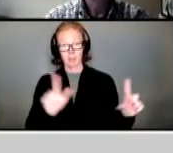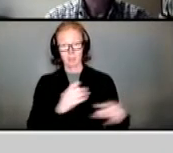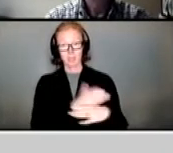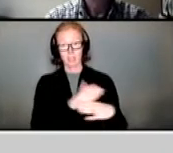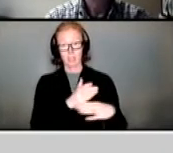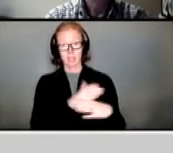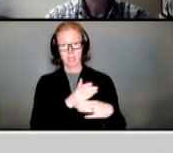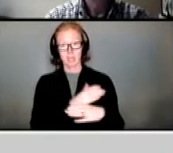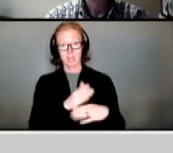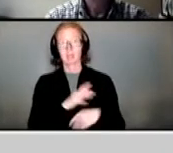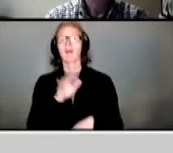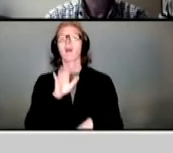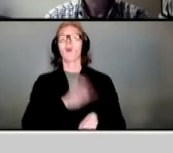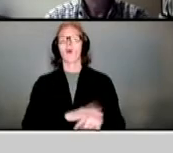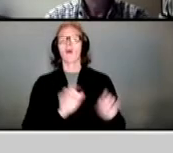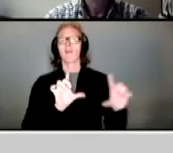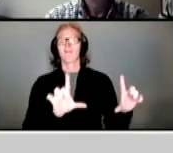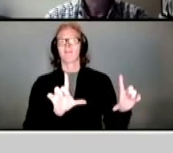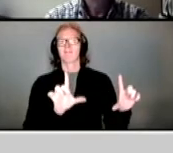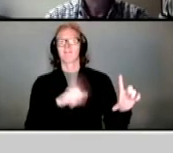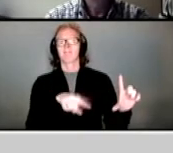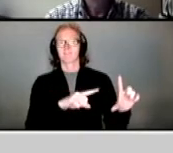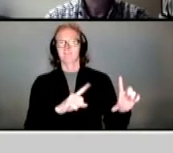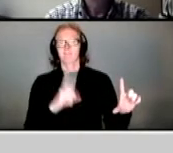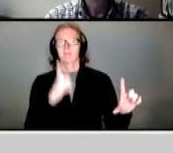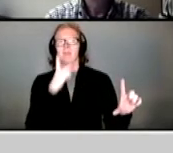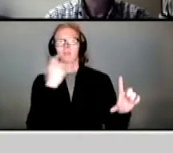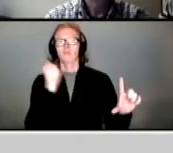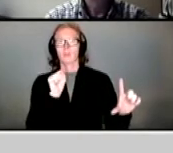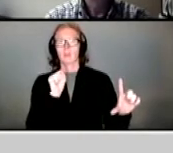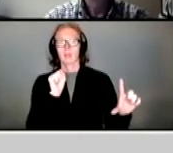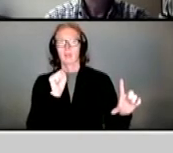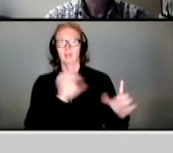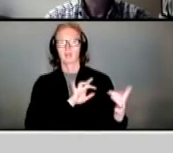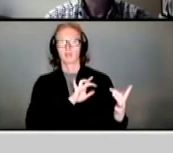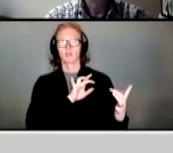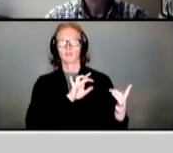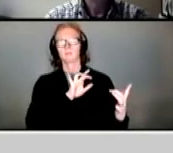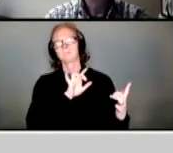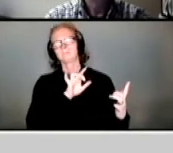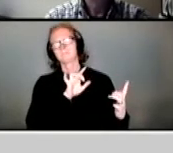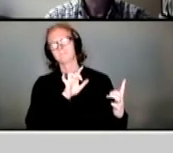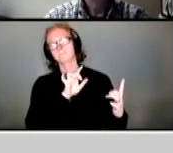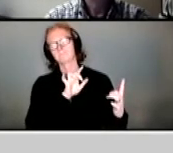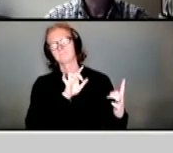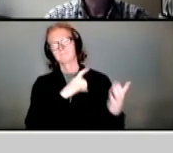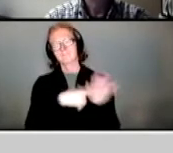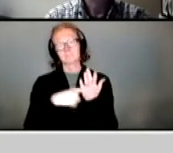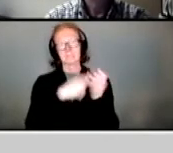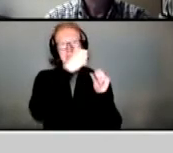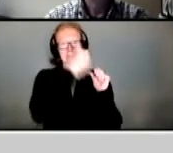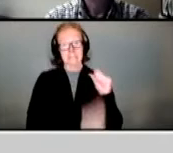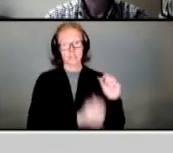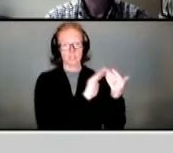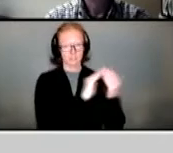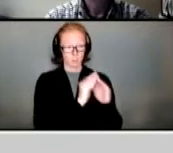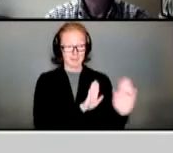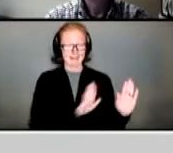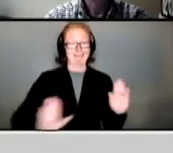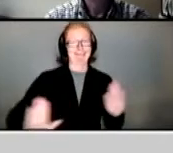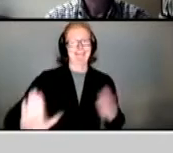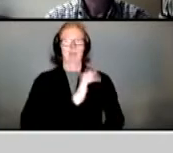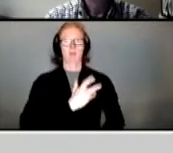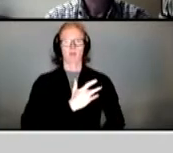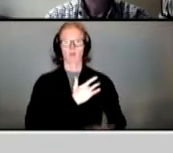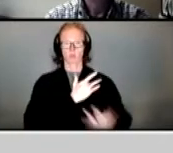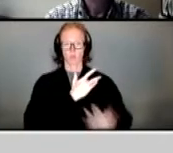that flyer that we have tried to address the concerns of each community, at least the communities